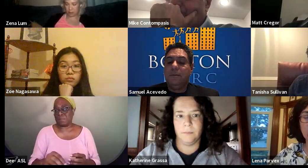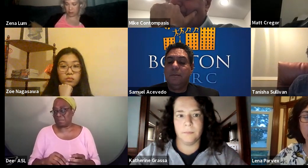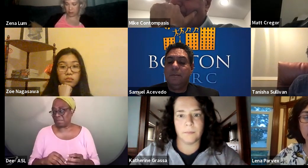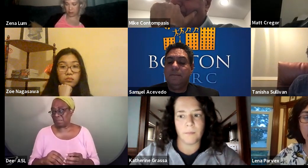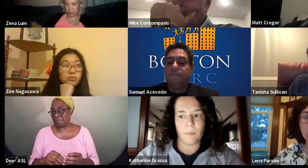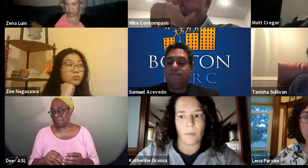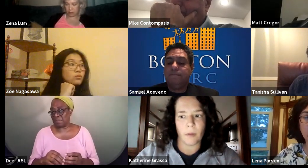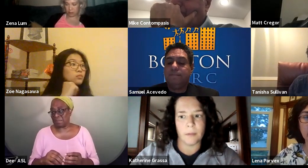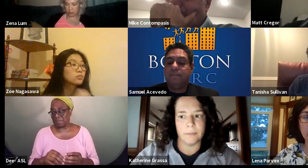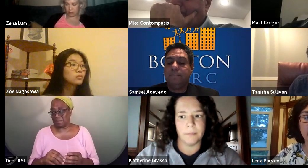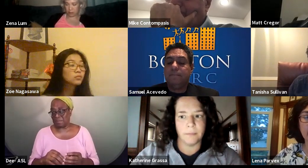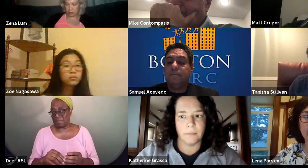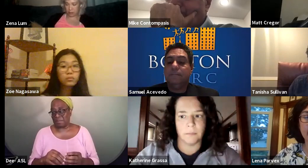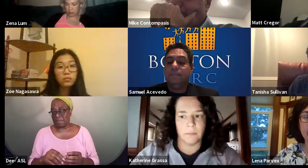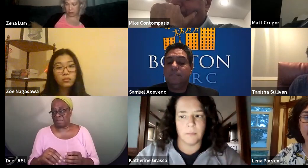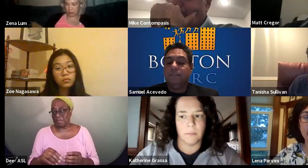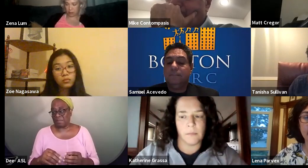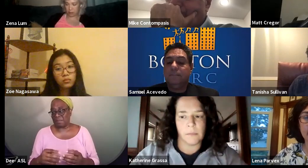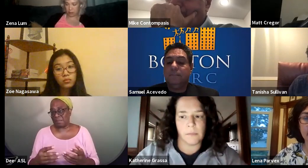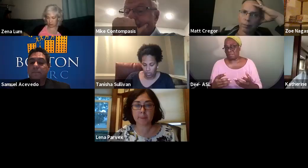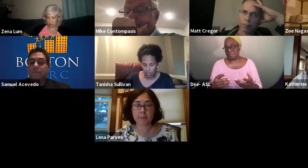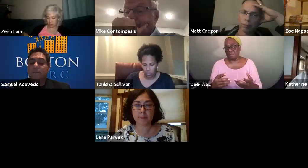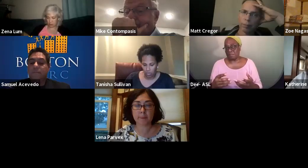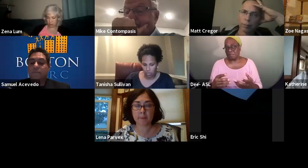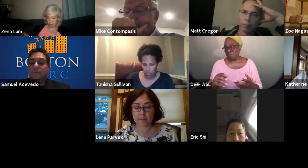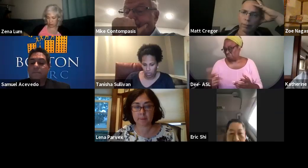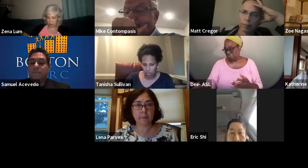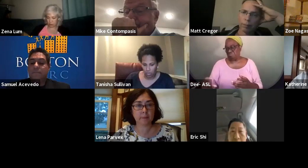Please unmute yourself and turn on your camera.